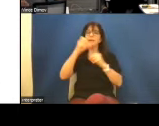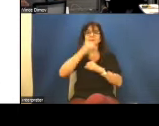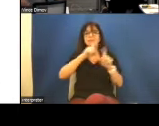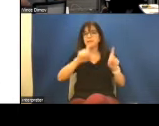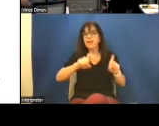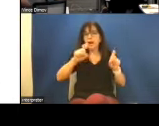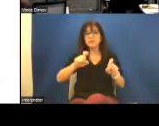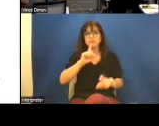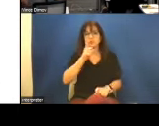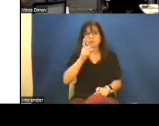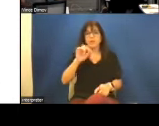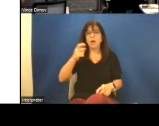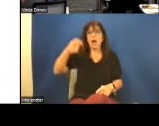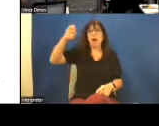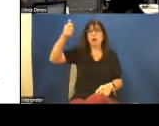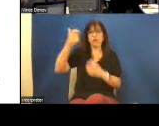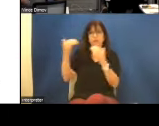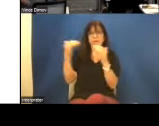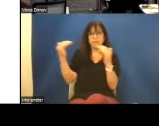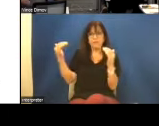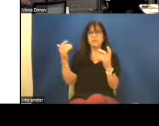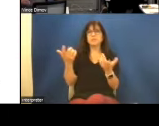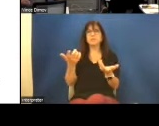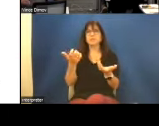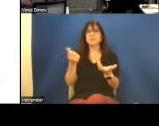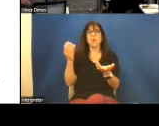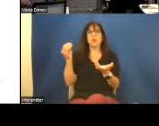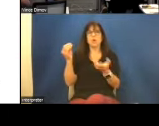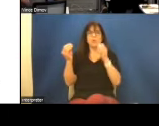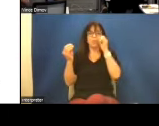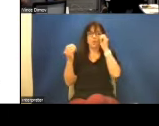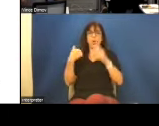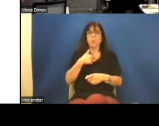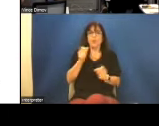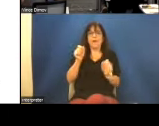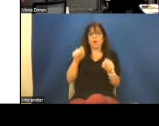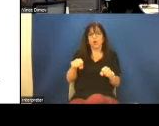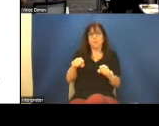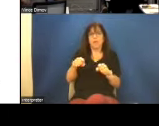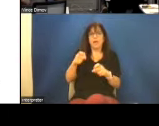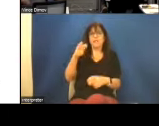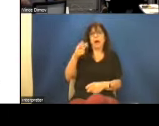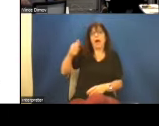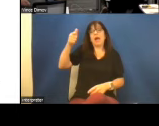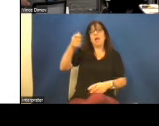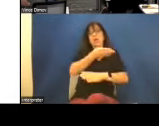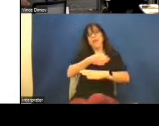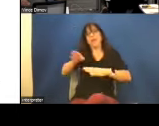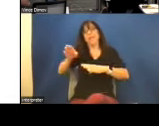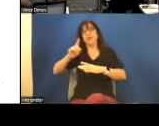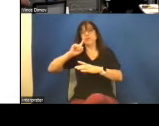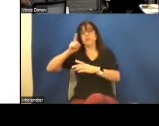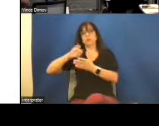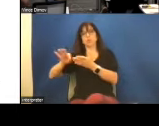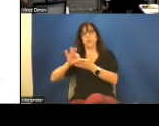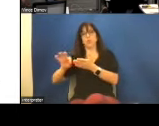test when you get at those higher levels, and we could have been at the higher end of her true score this